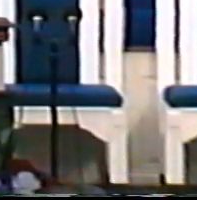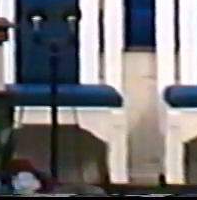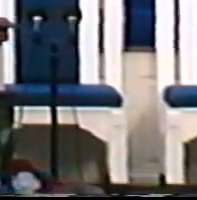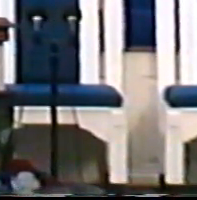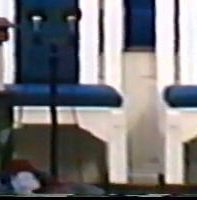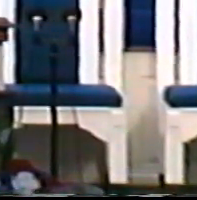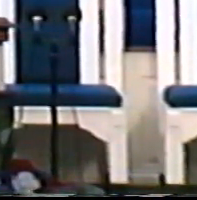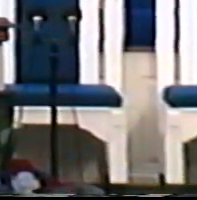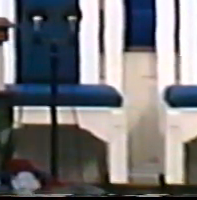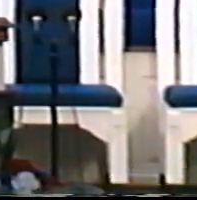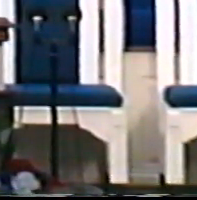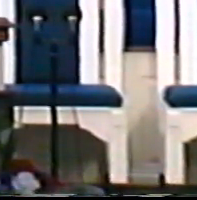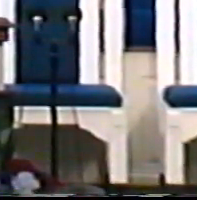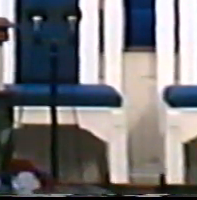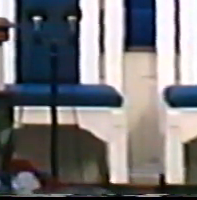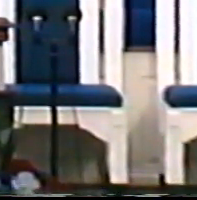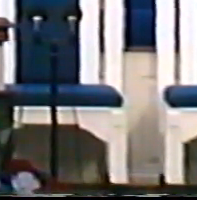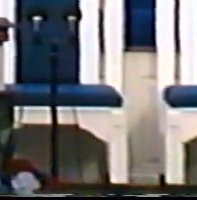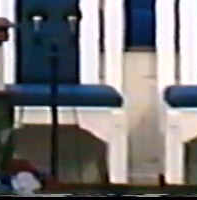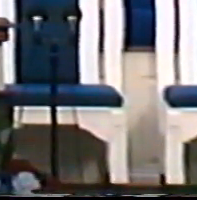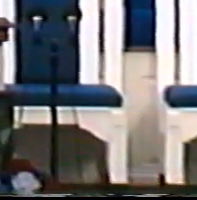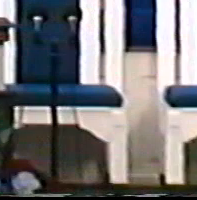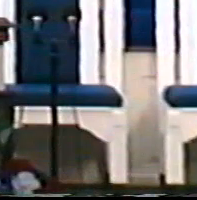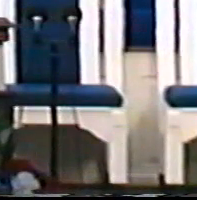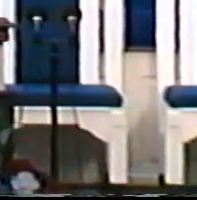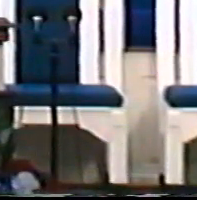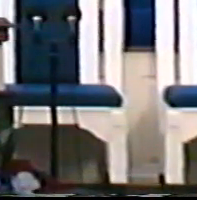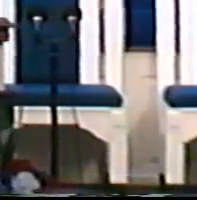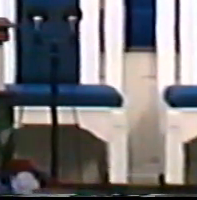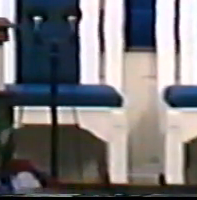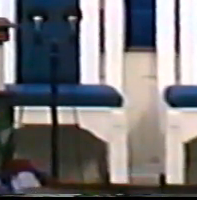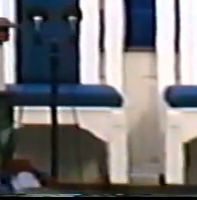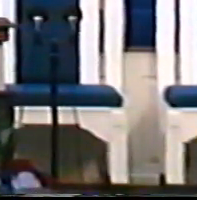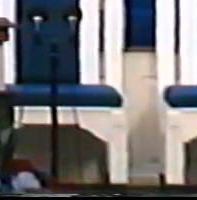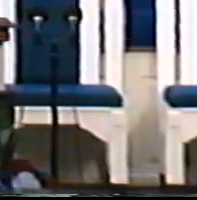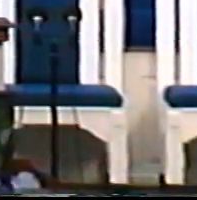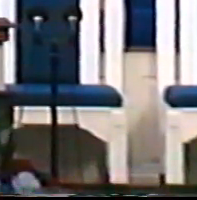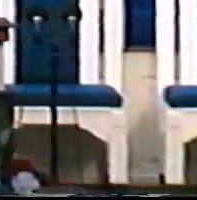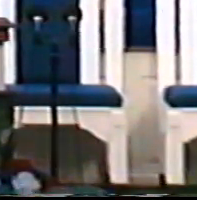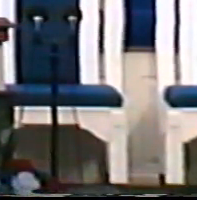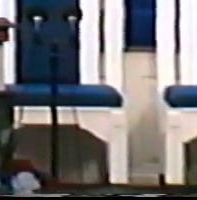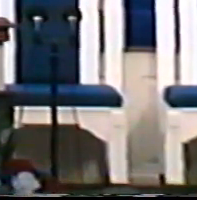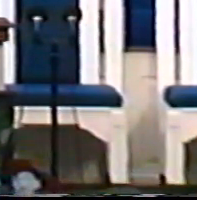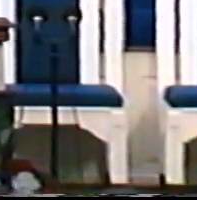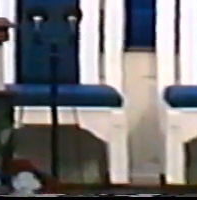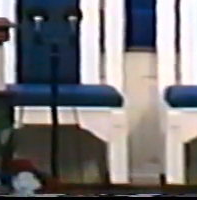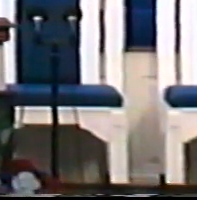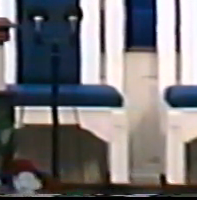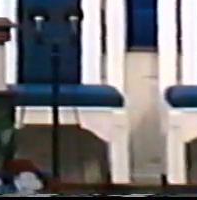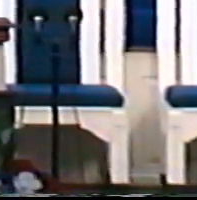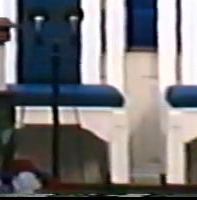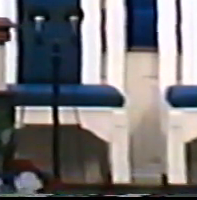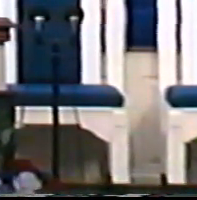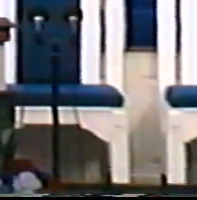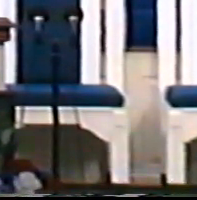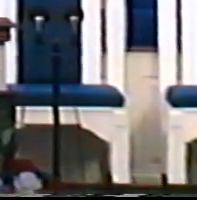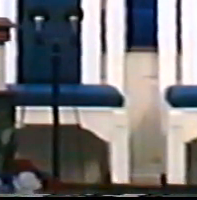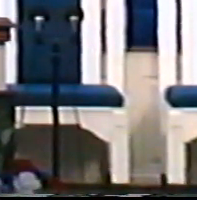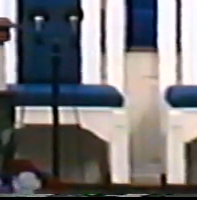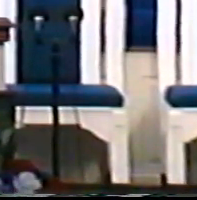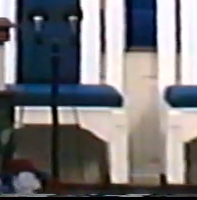That first verse of that song, I think you know it well enough to sing it. Let's sing it. Let's sing the first verse, Brother Rick.